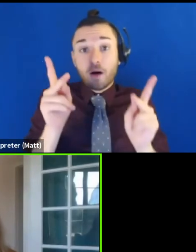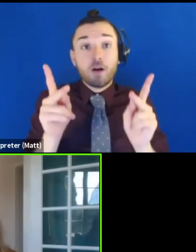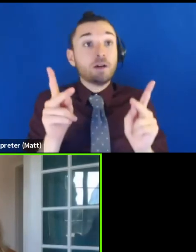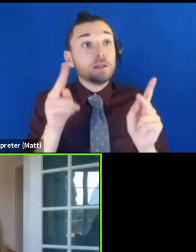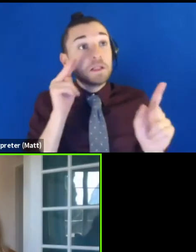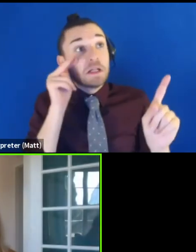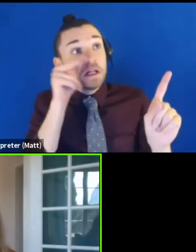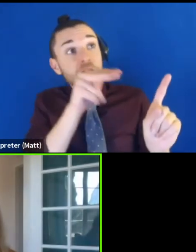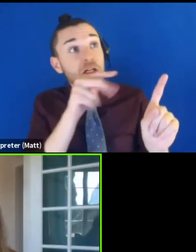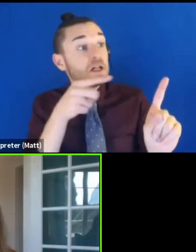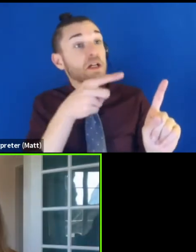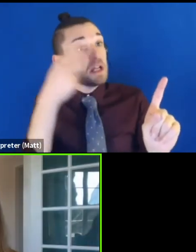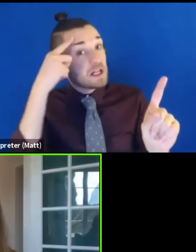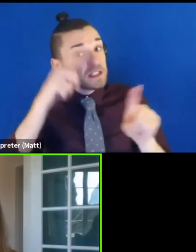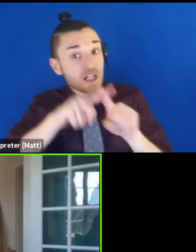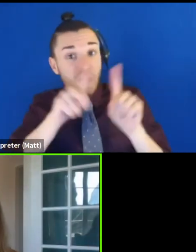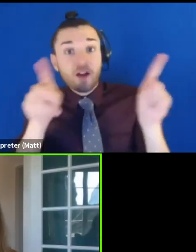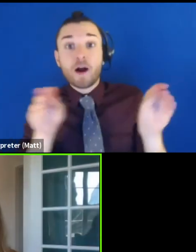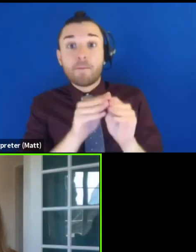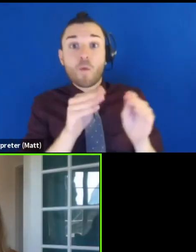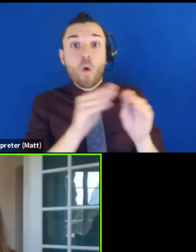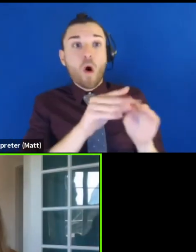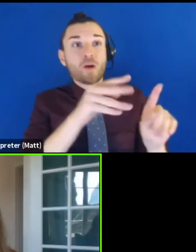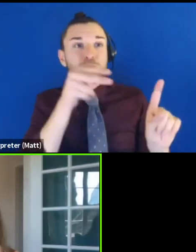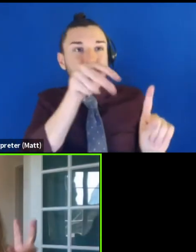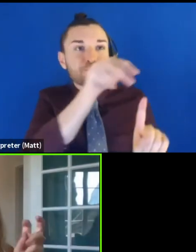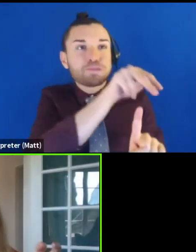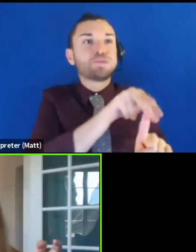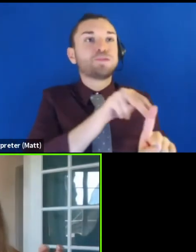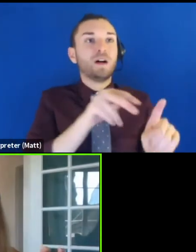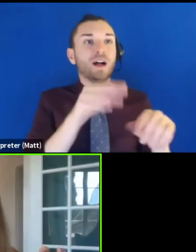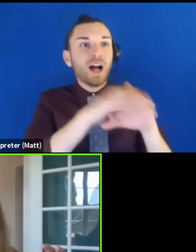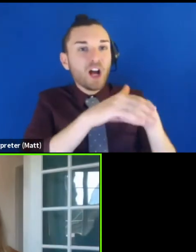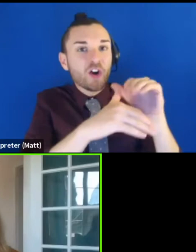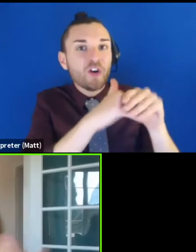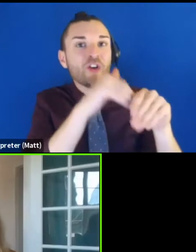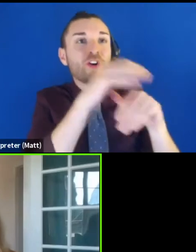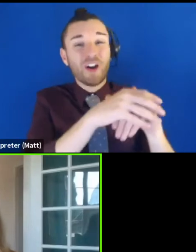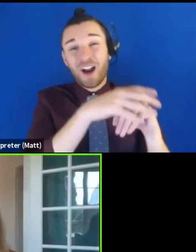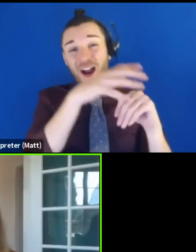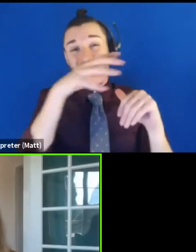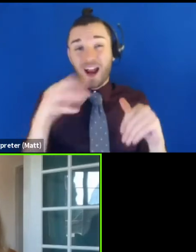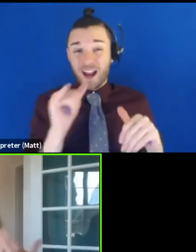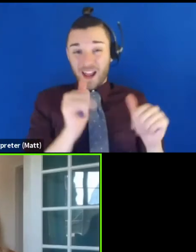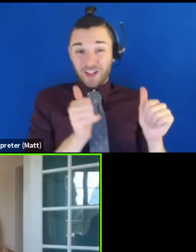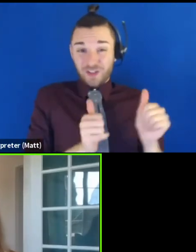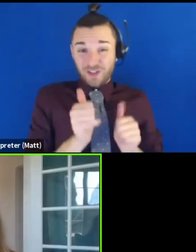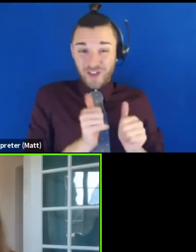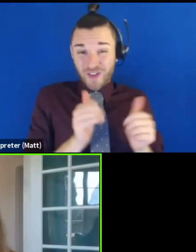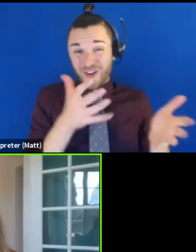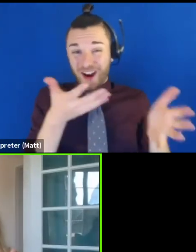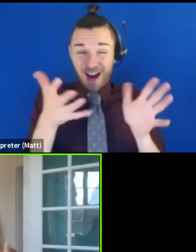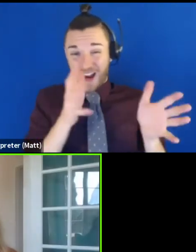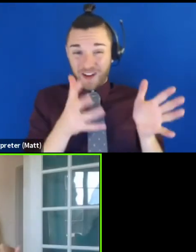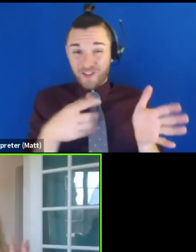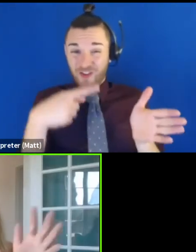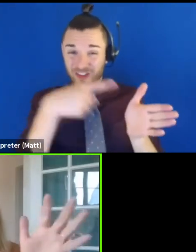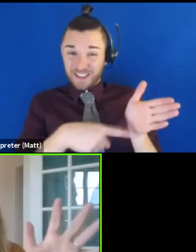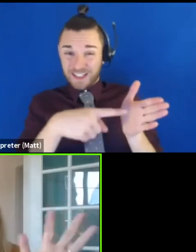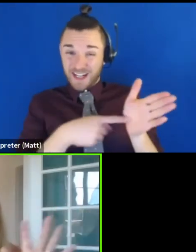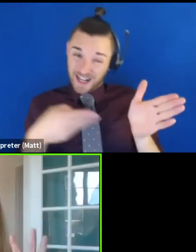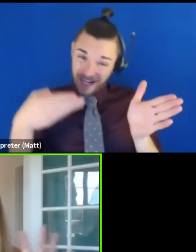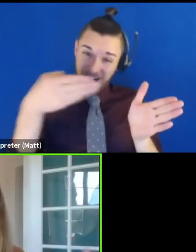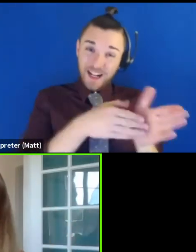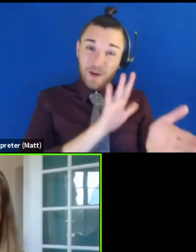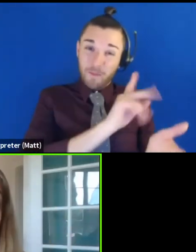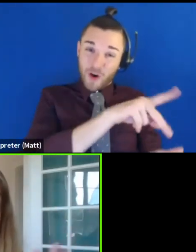multifaceted, who see them as, you know, the fact that the show is critical of them, of their self-absorption, of their narcissism, allows us to